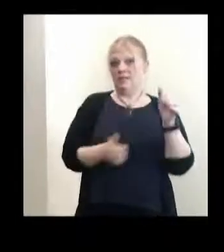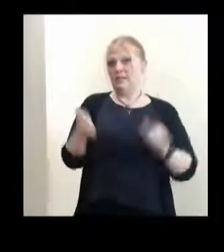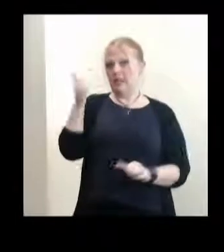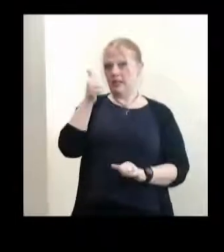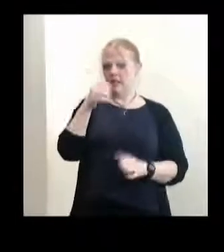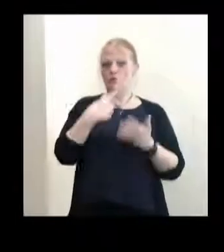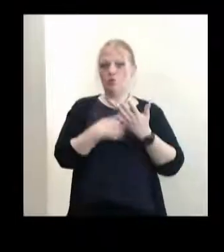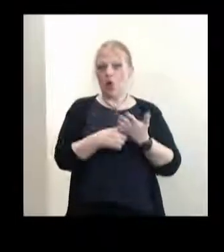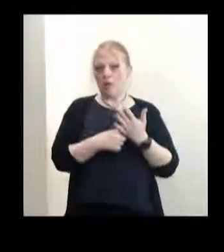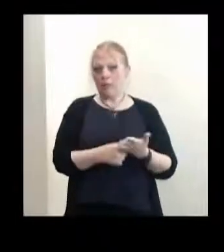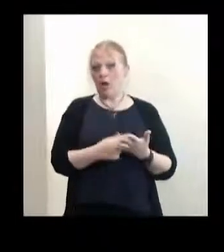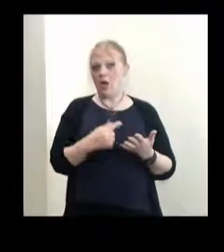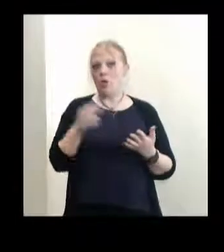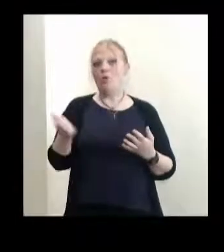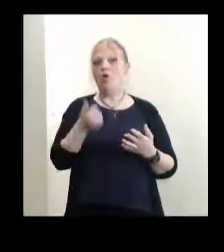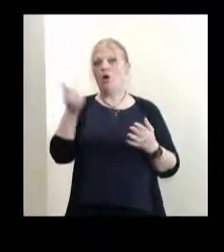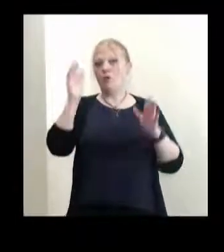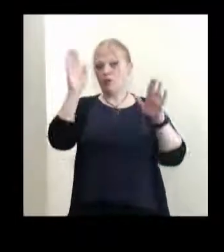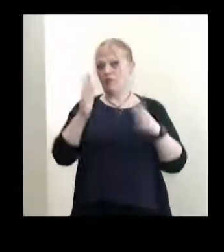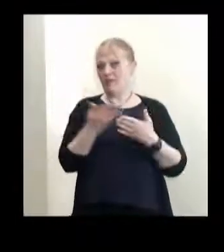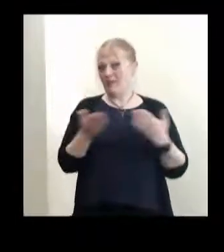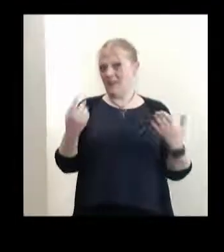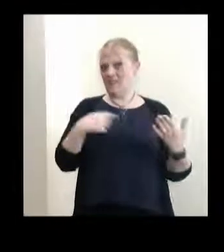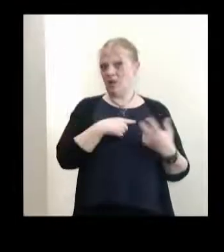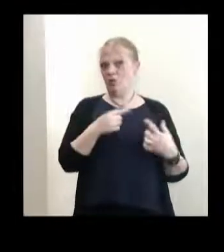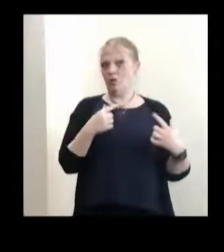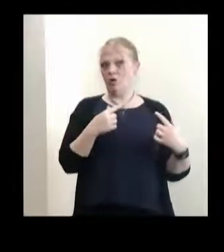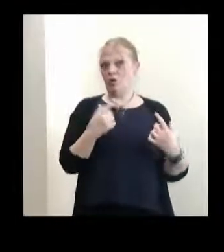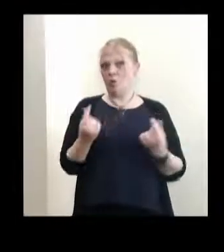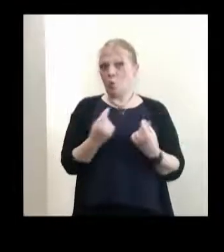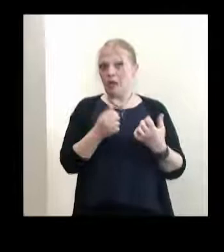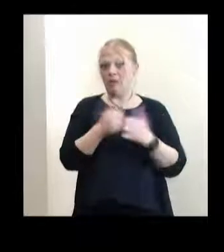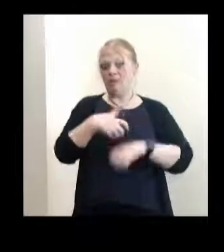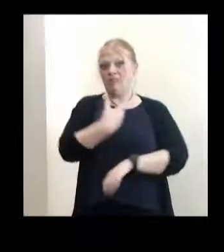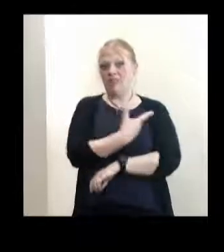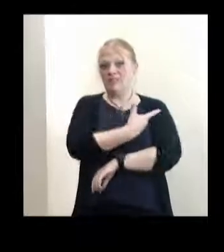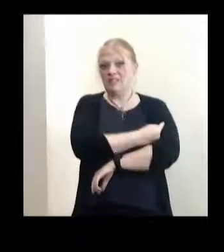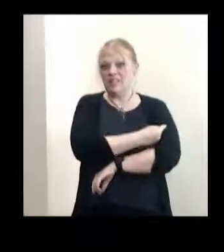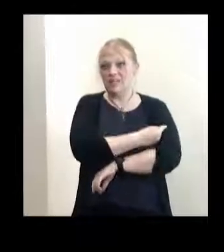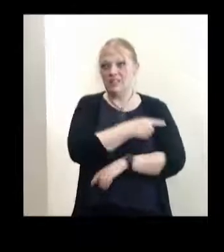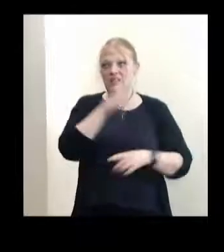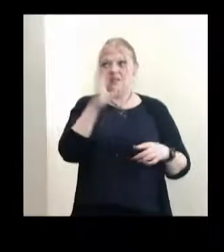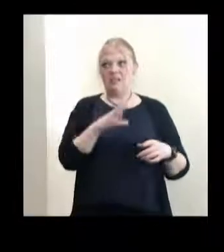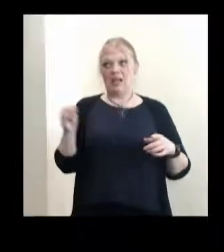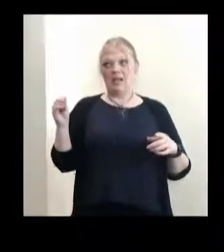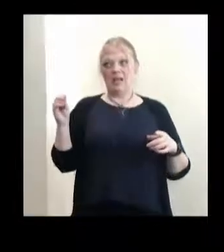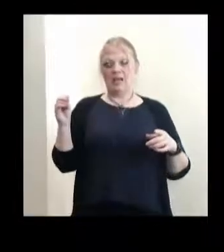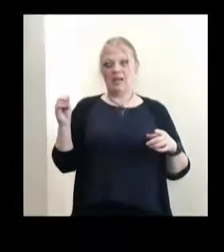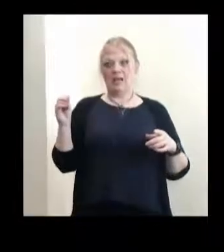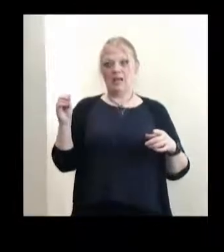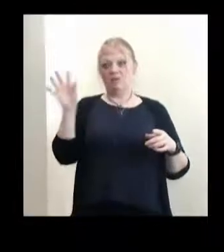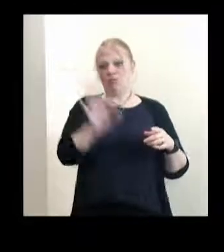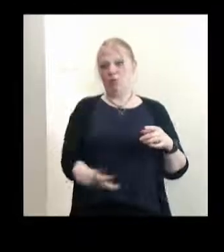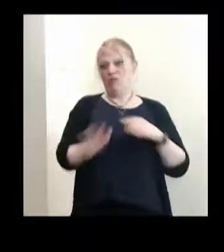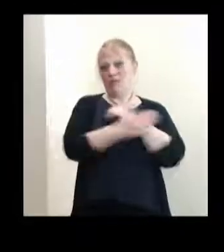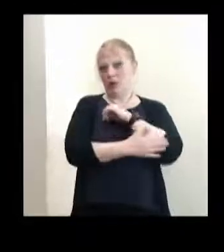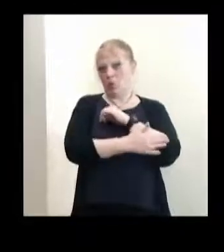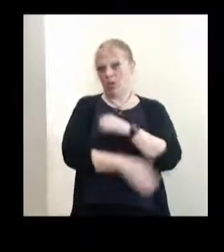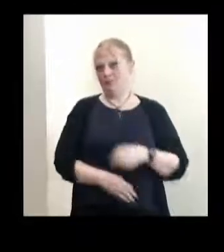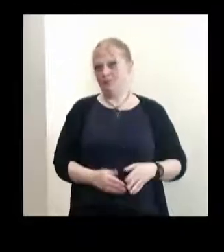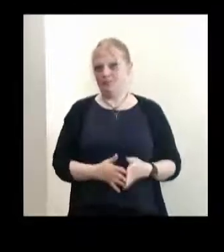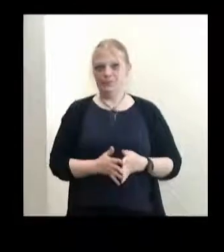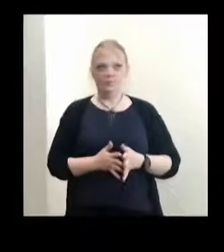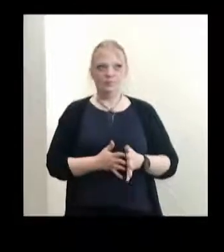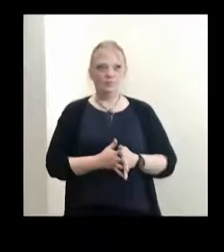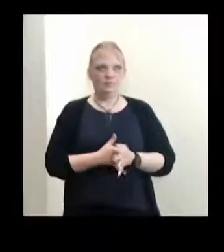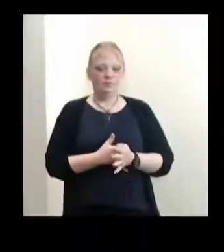to talk about some other great things that we're doing with vaccines and throughout the county.